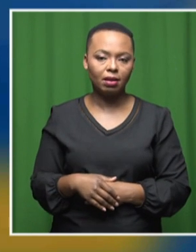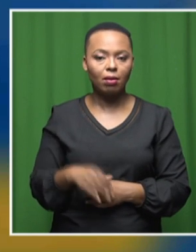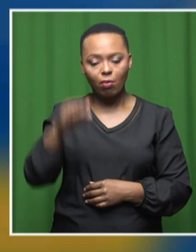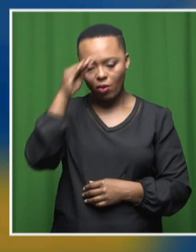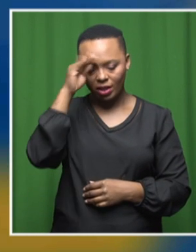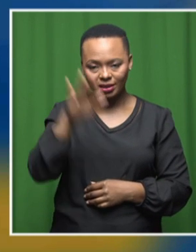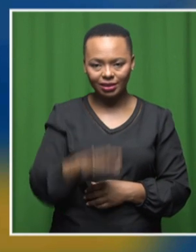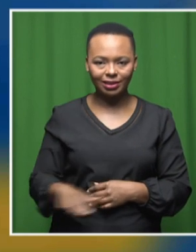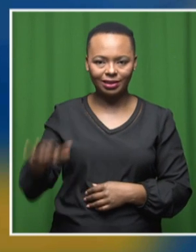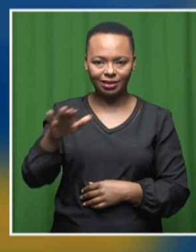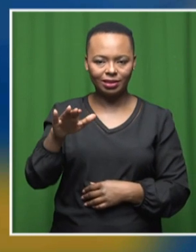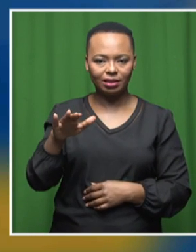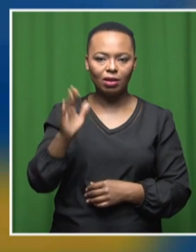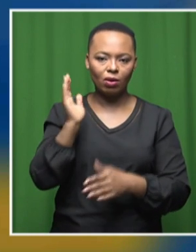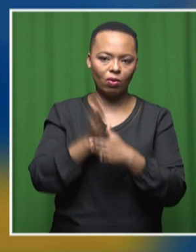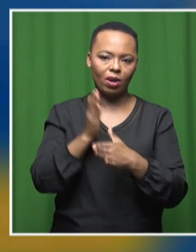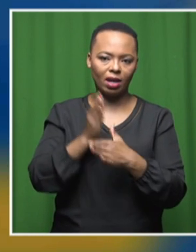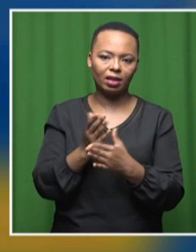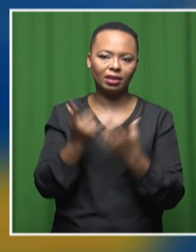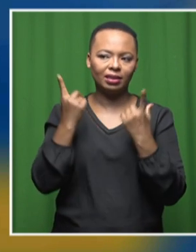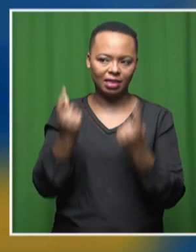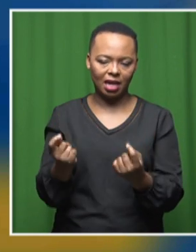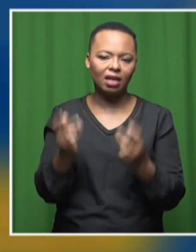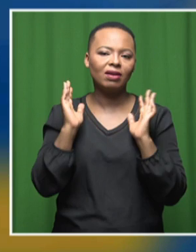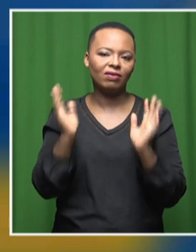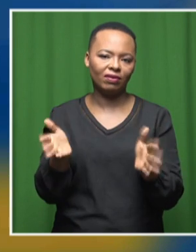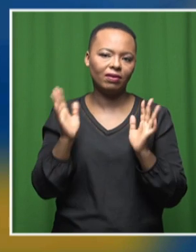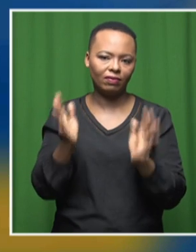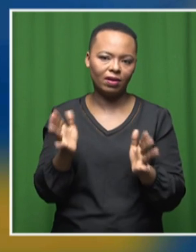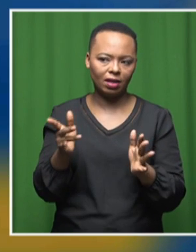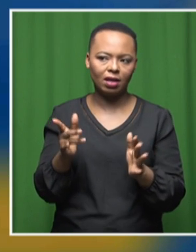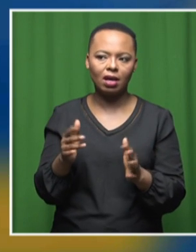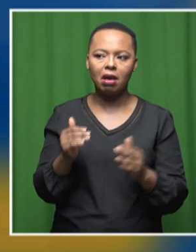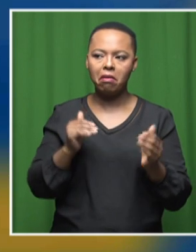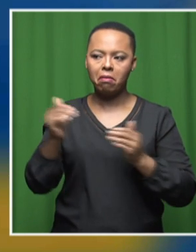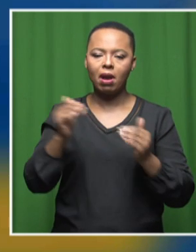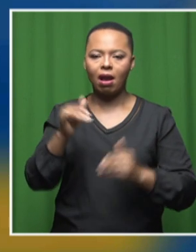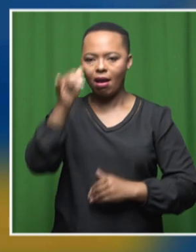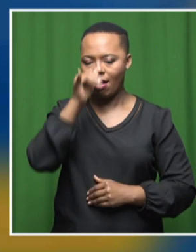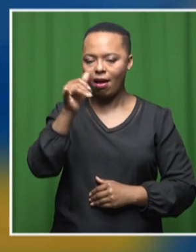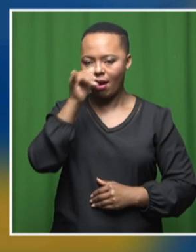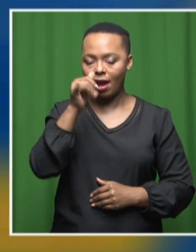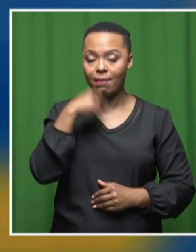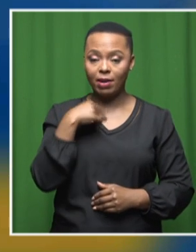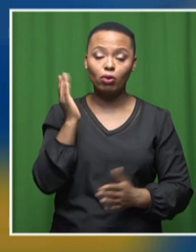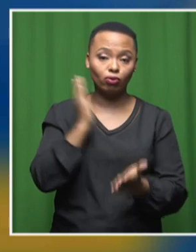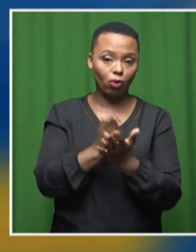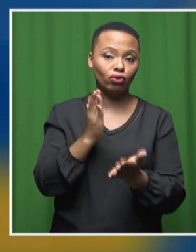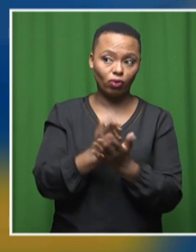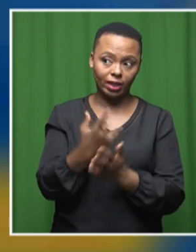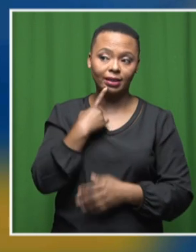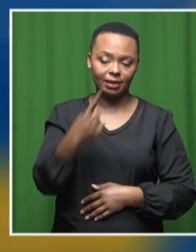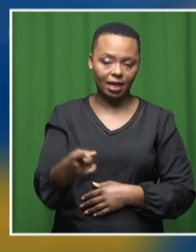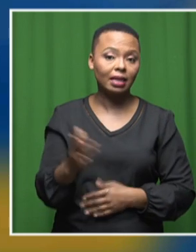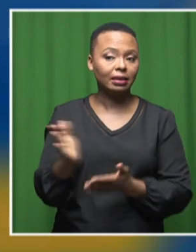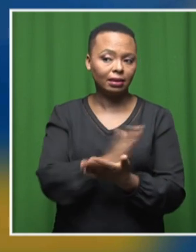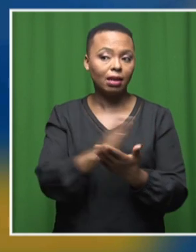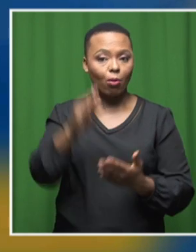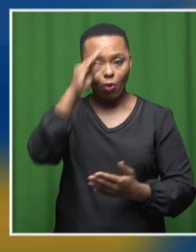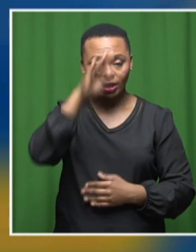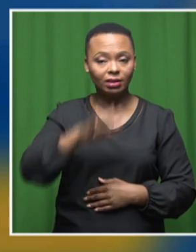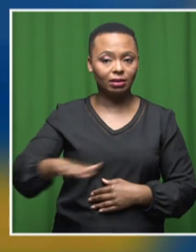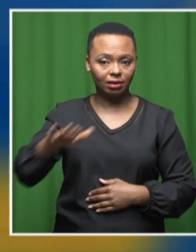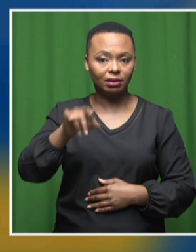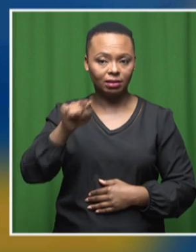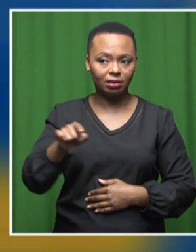that's where the work are being done, which have a handle on crime. I can assure you that. I personally have